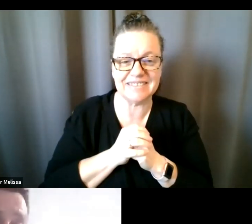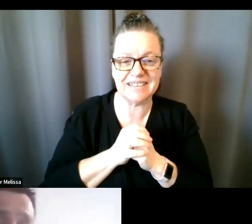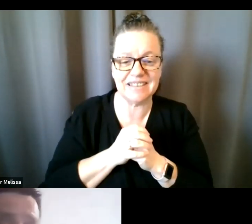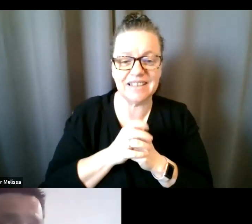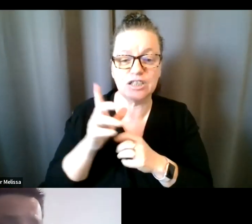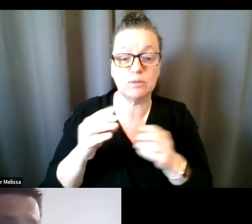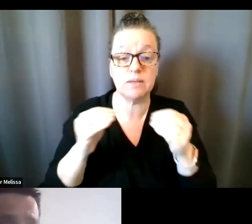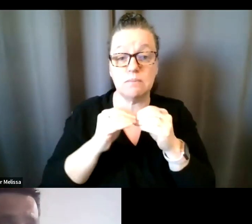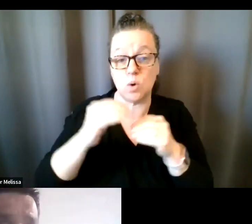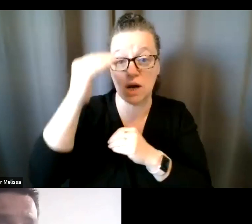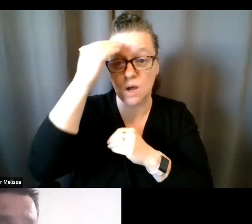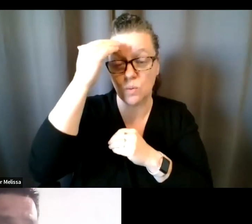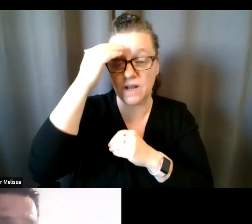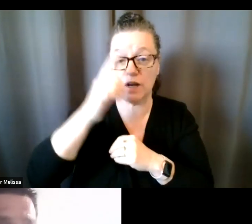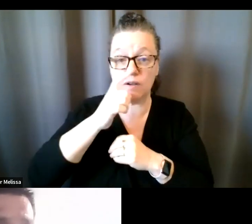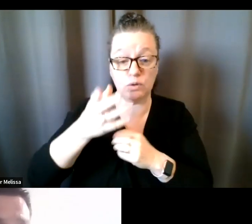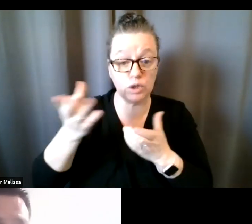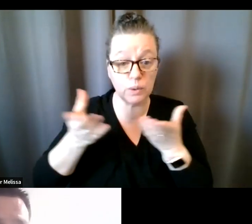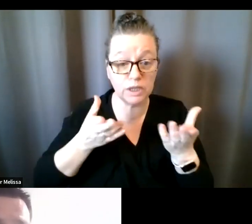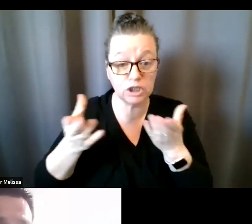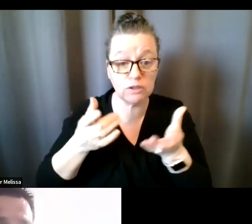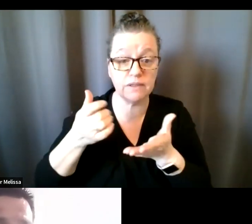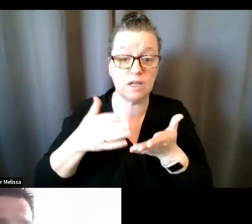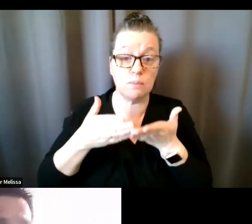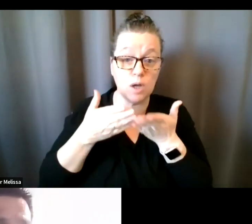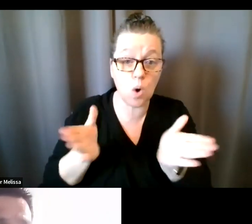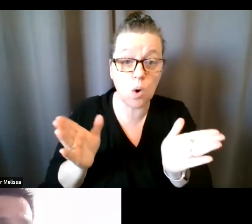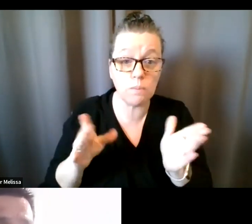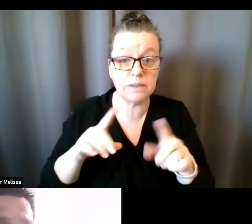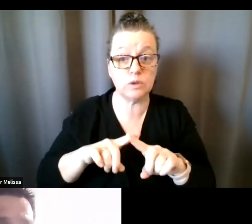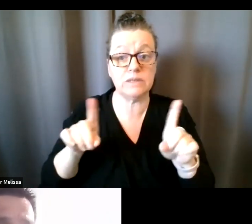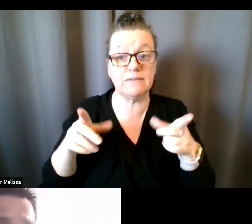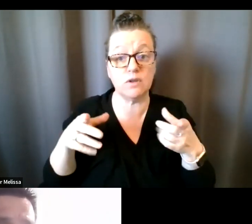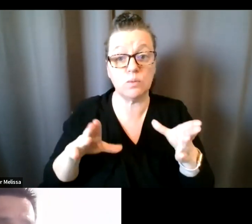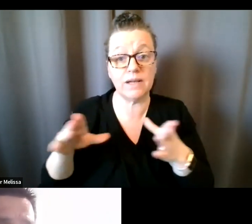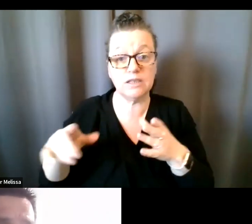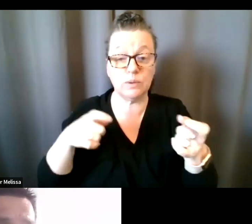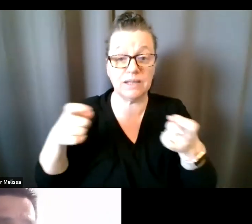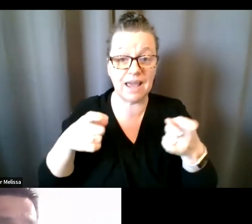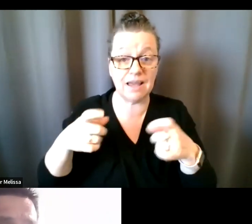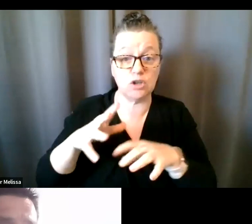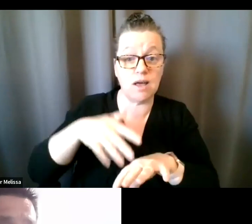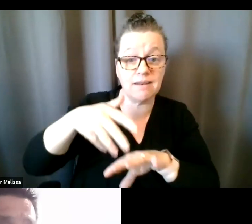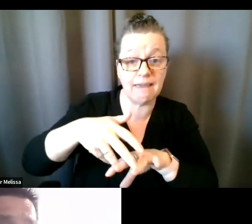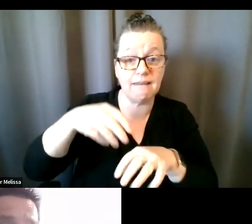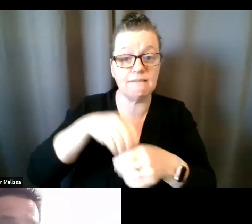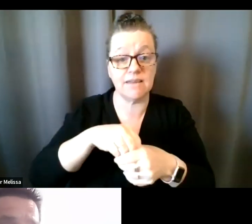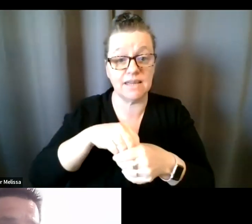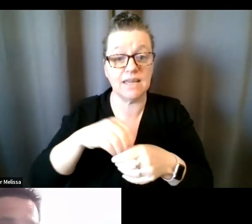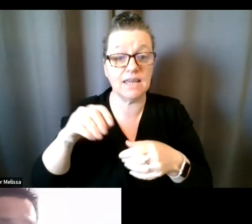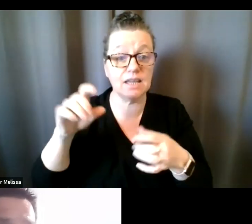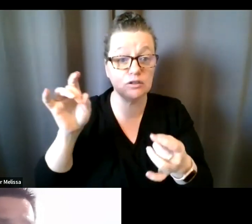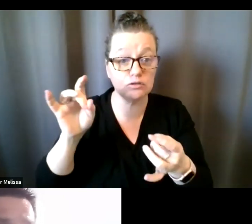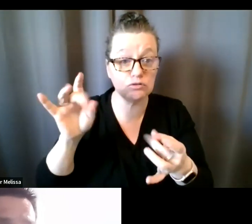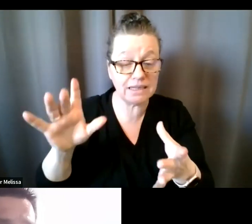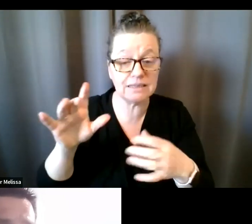to be more aware of who you are serving, be open to the different ways of how you can handle a Native in crisis. What